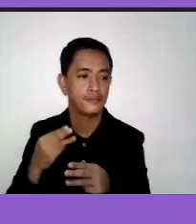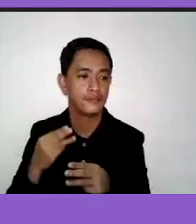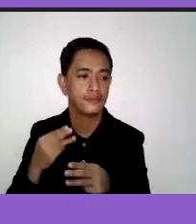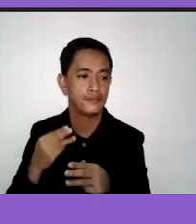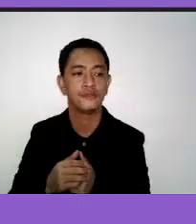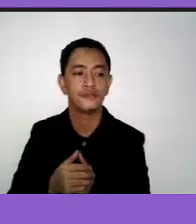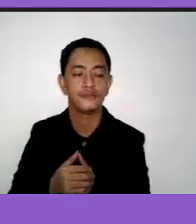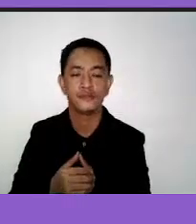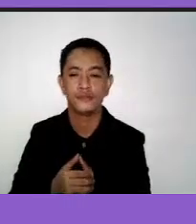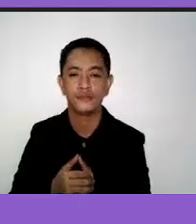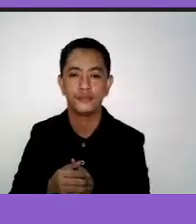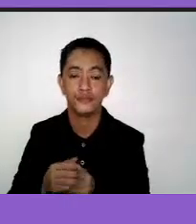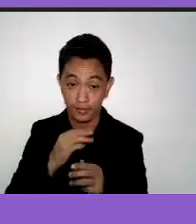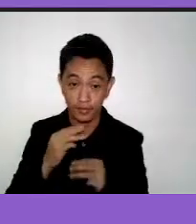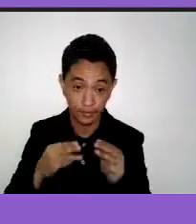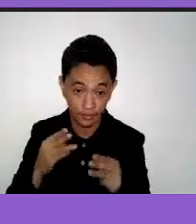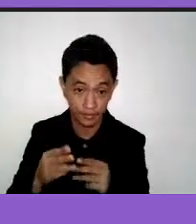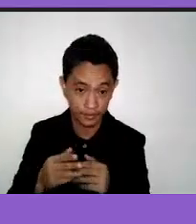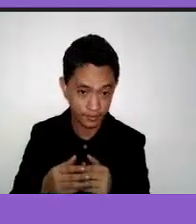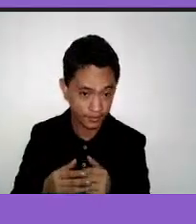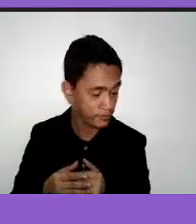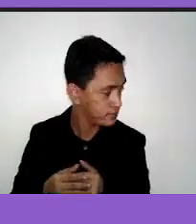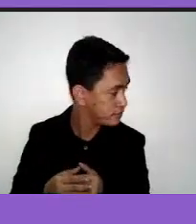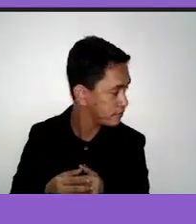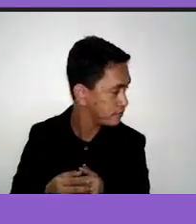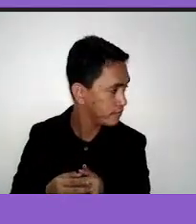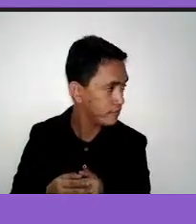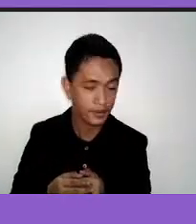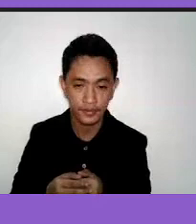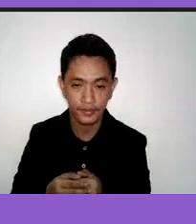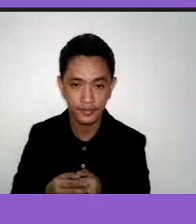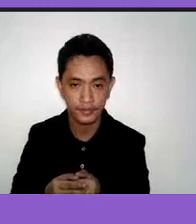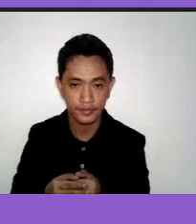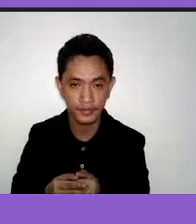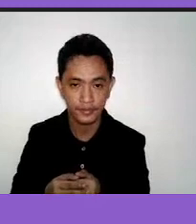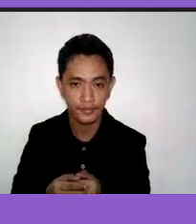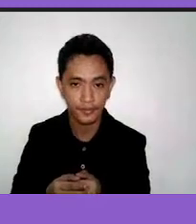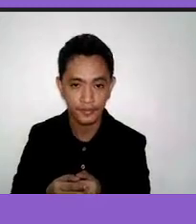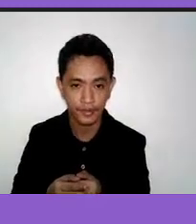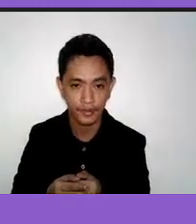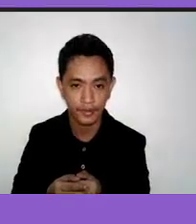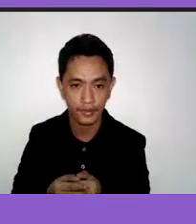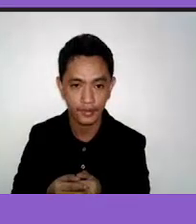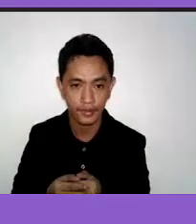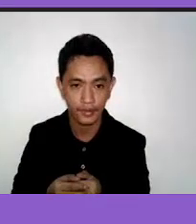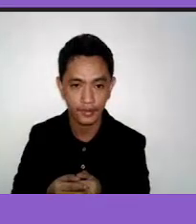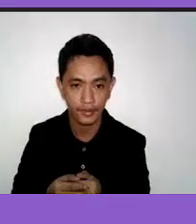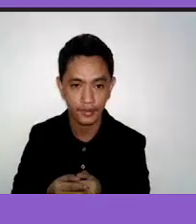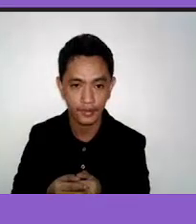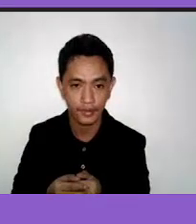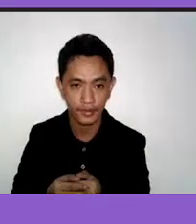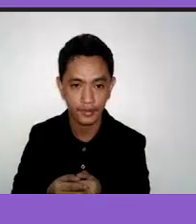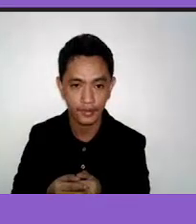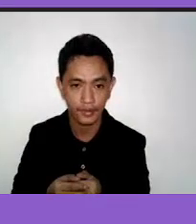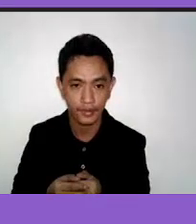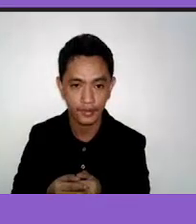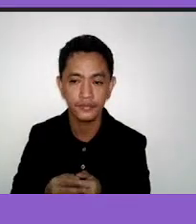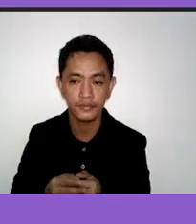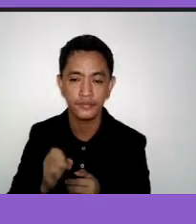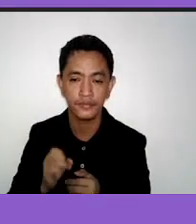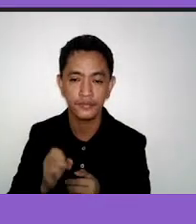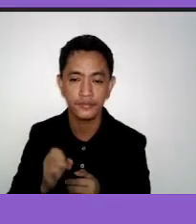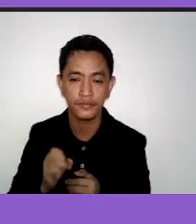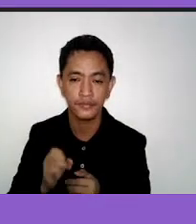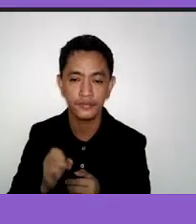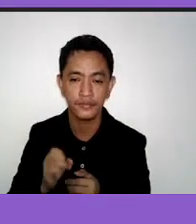Time is up, and the correct answer is Math Assistant. Wow, majority got the correct answer as well.